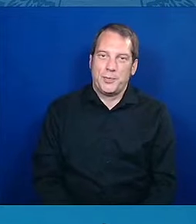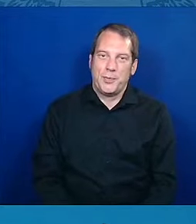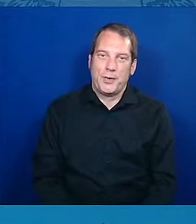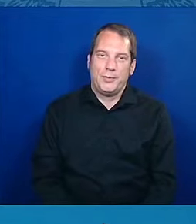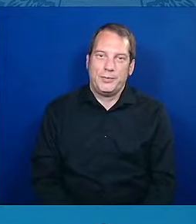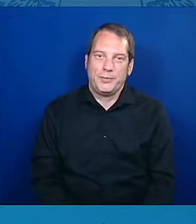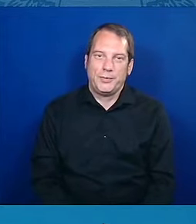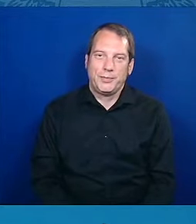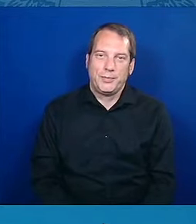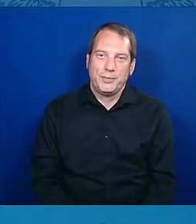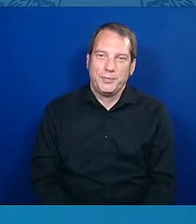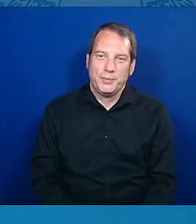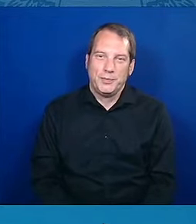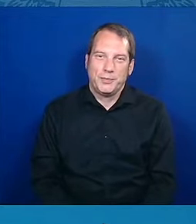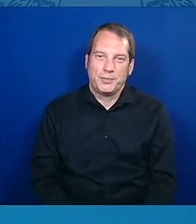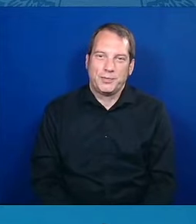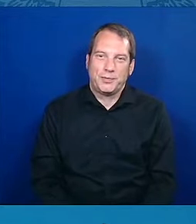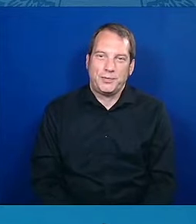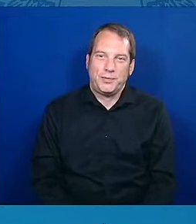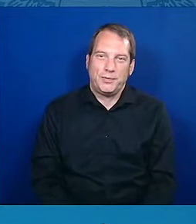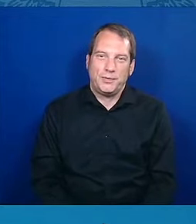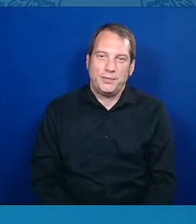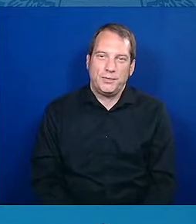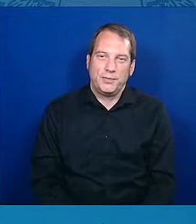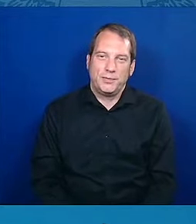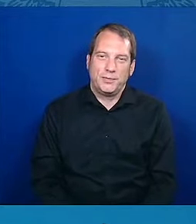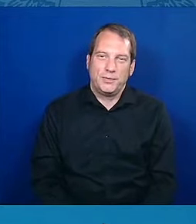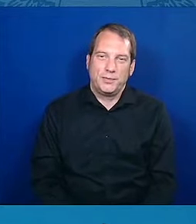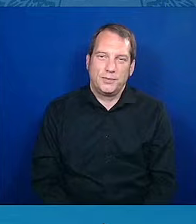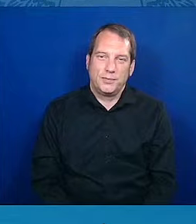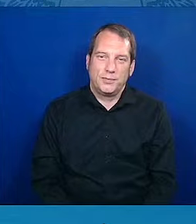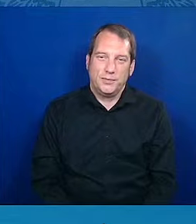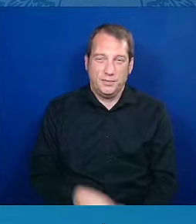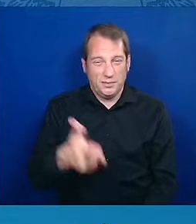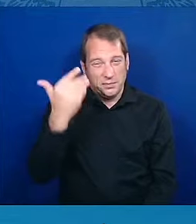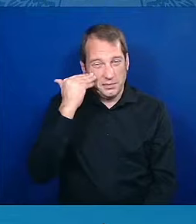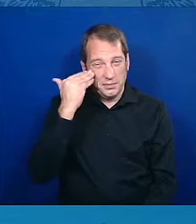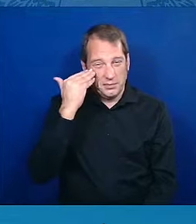And as you may know, I am a proud product of public education.